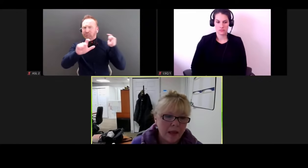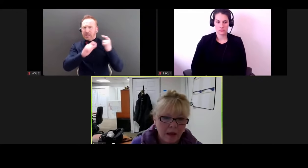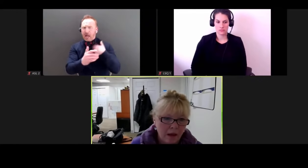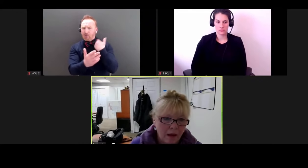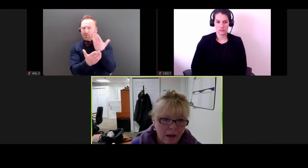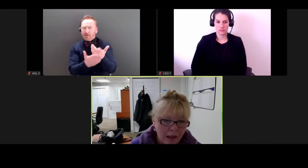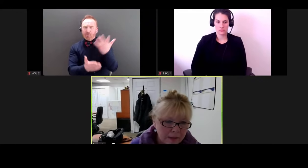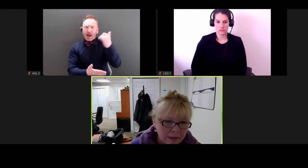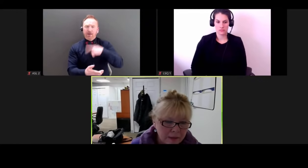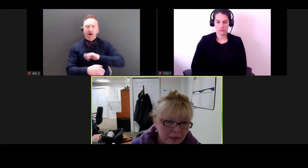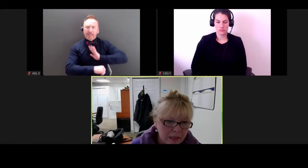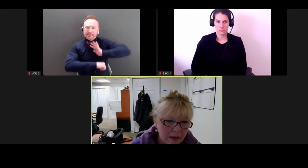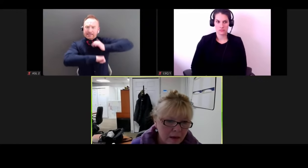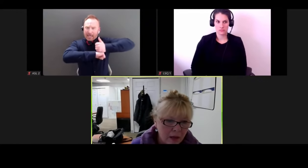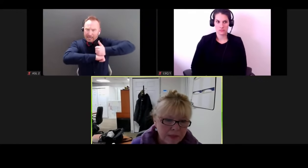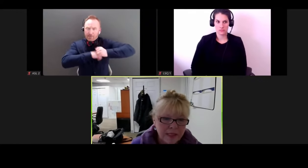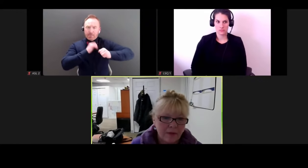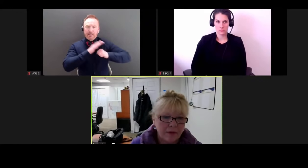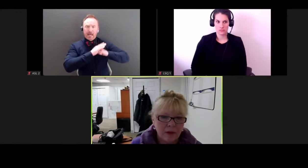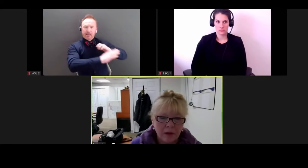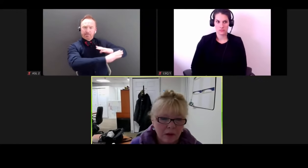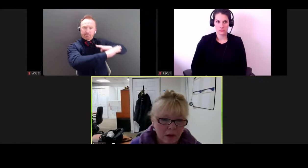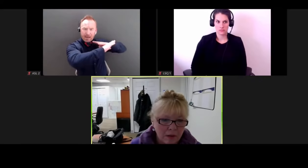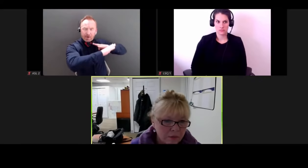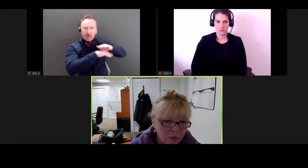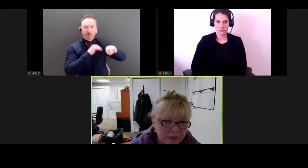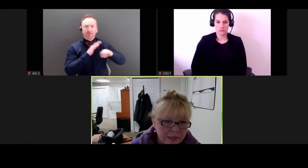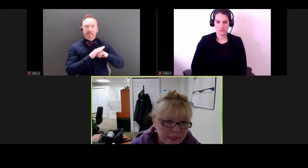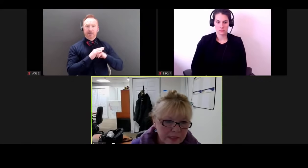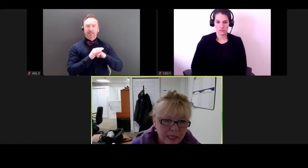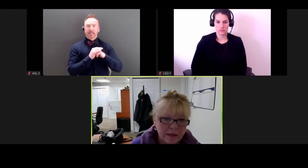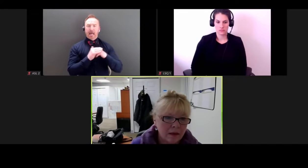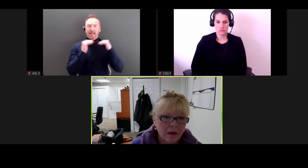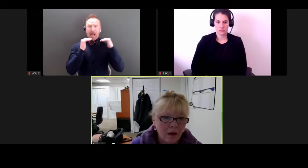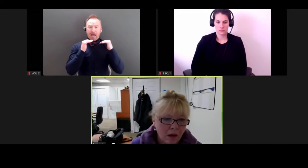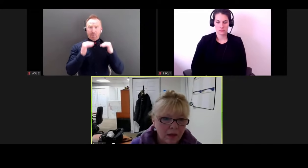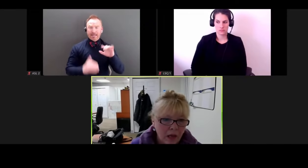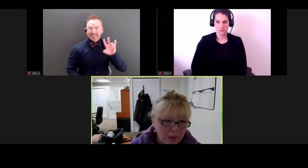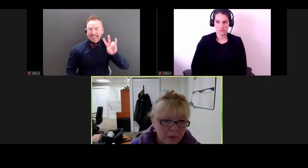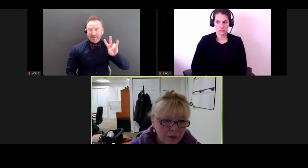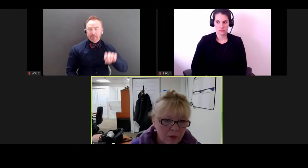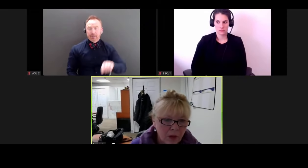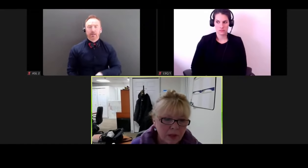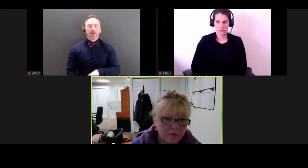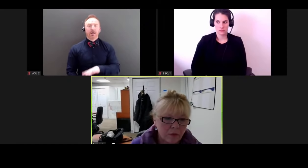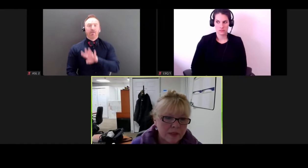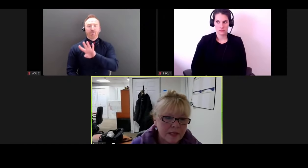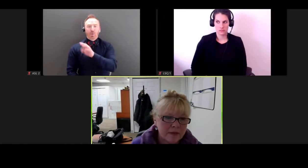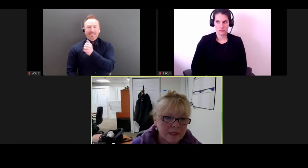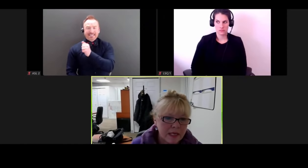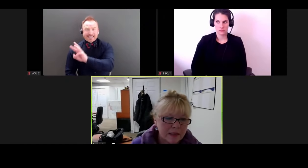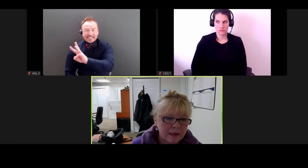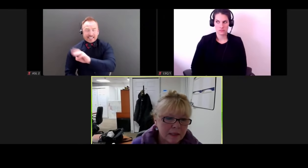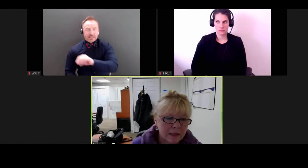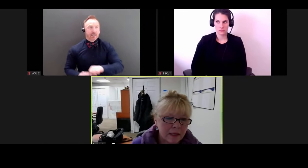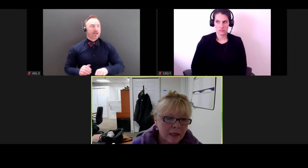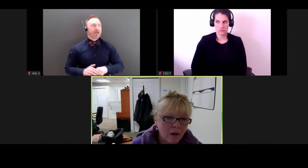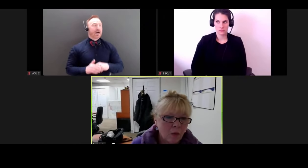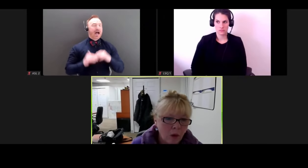stop, at the Highway 7, on the 416, on Highway 31 and the